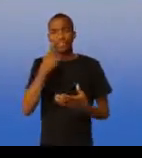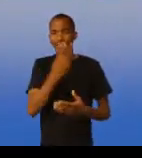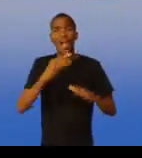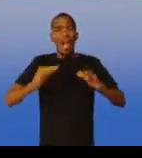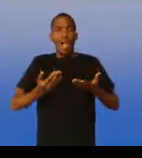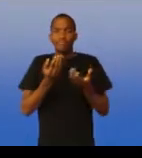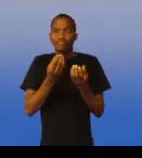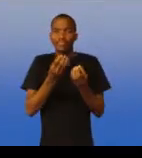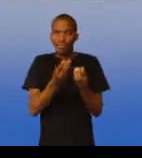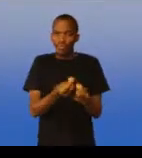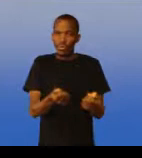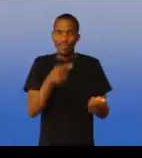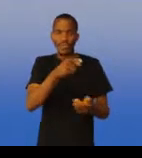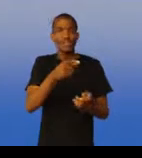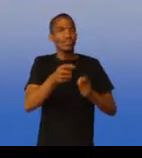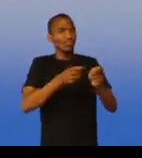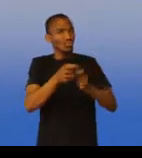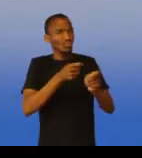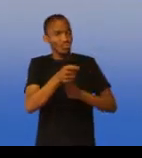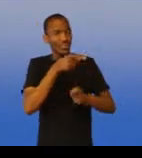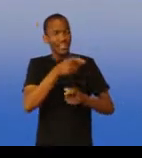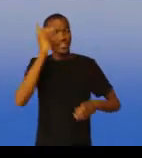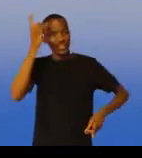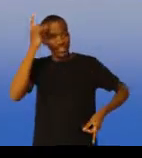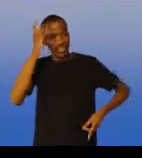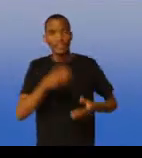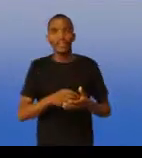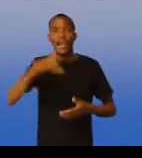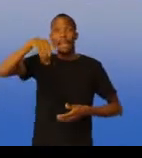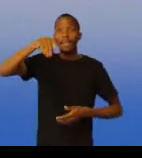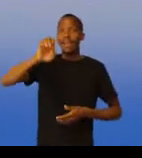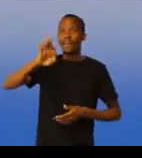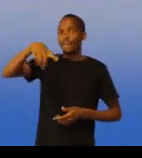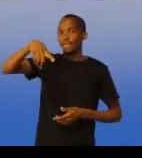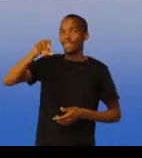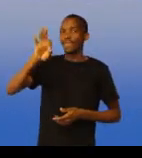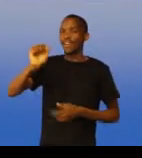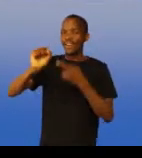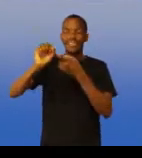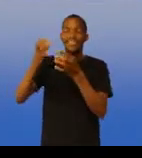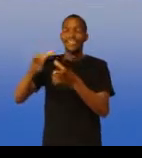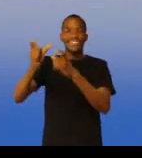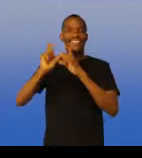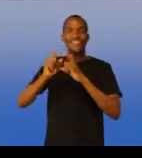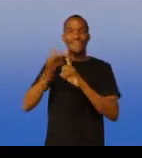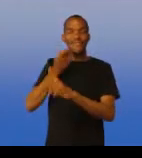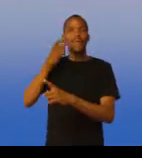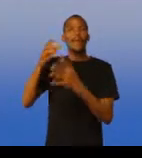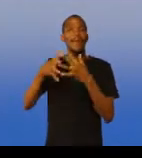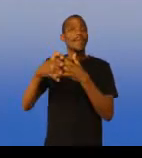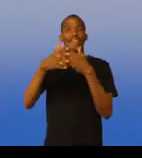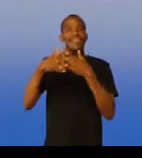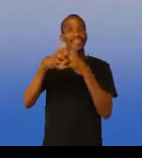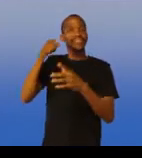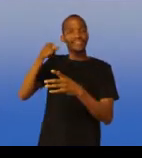to actually bring us towards epidemic control. PEPFAR is a gift from the American government, American people, to